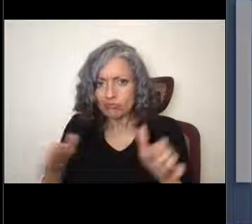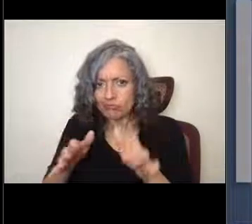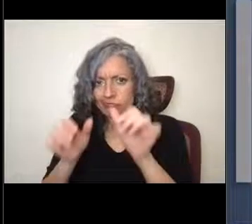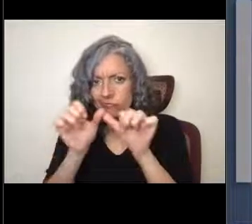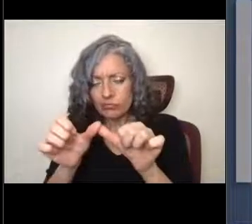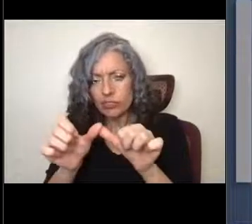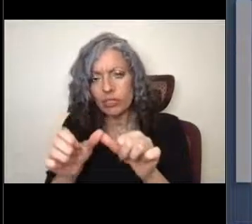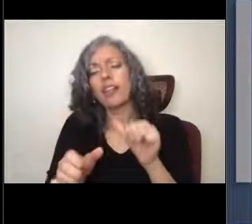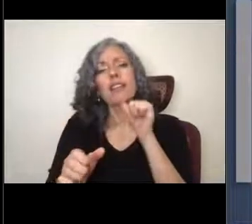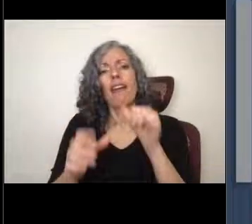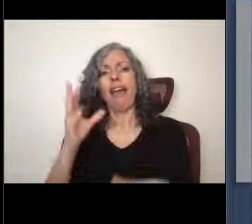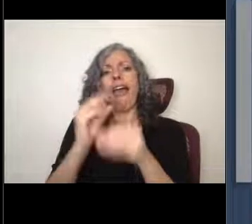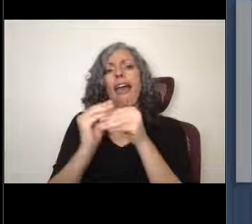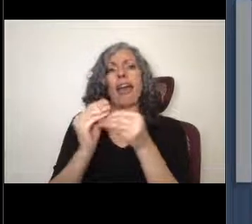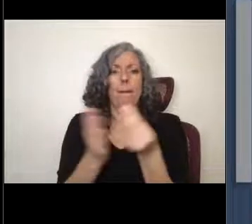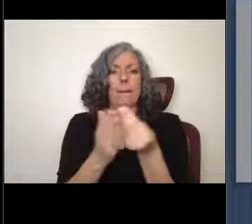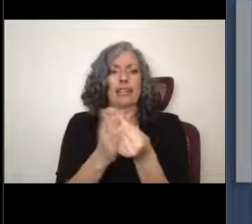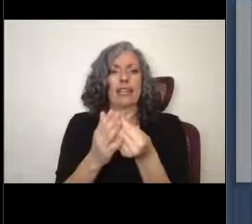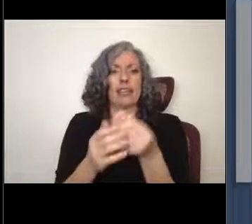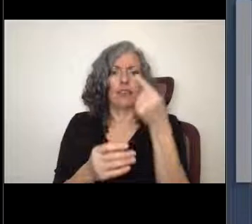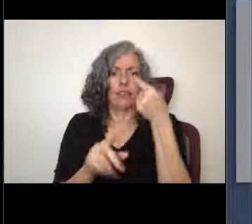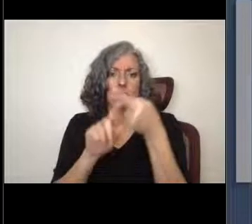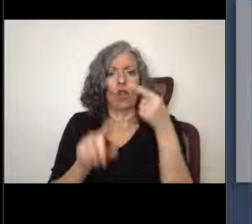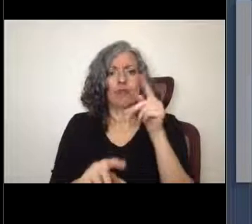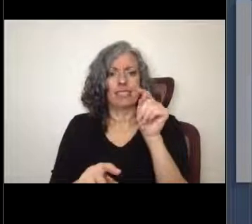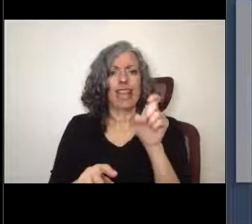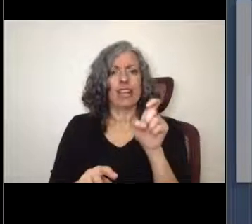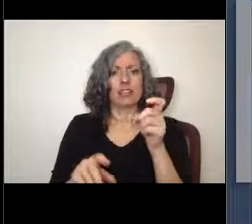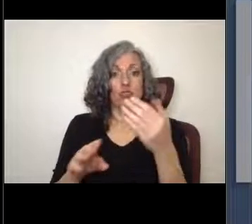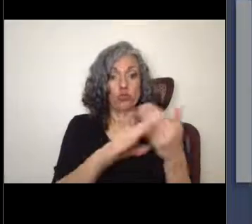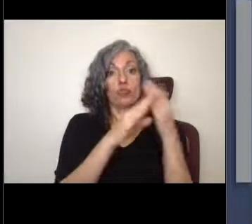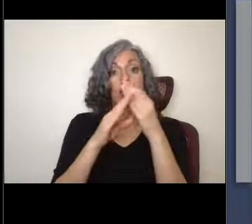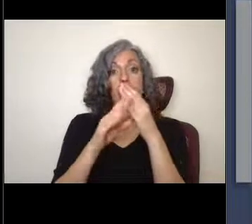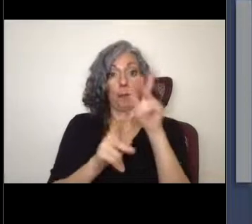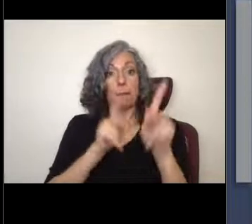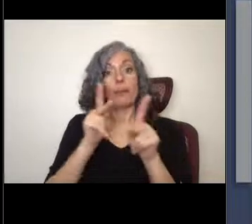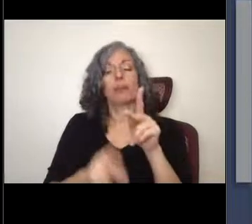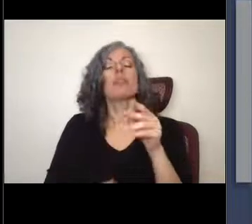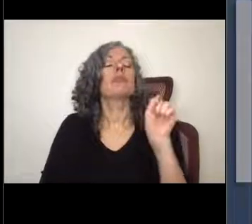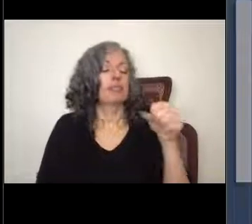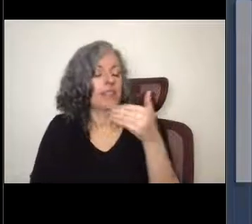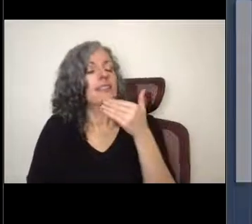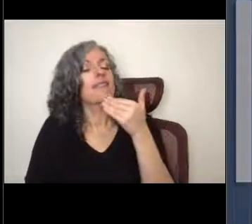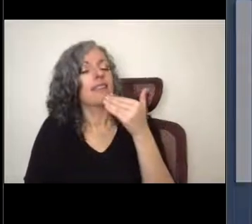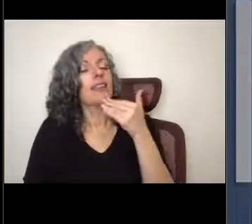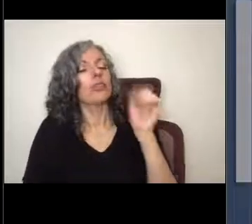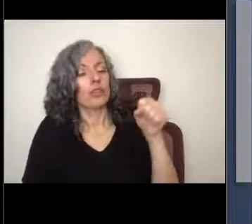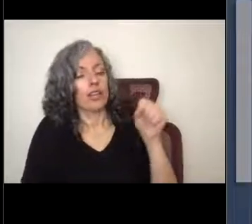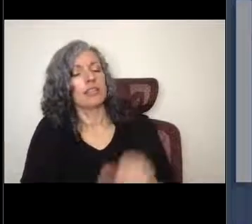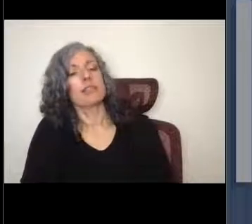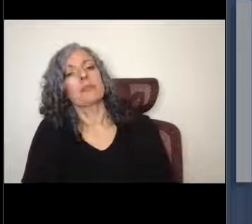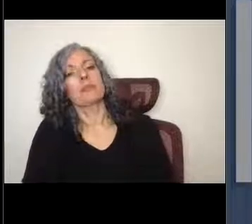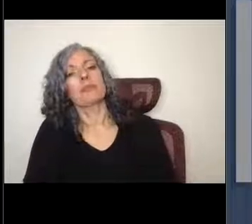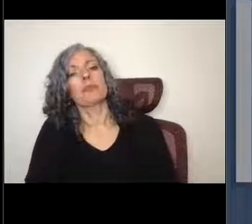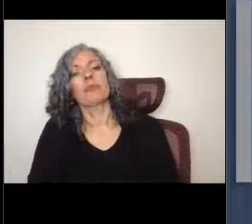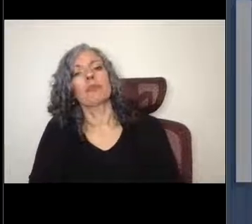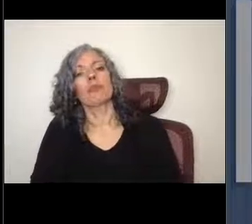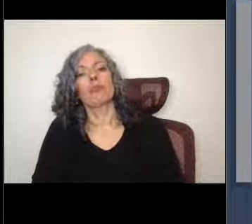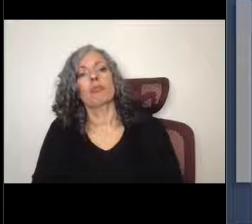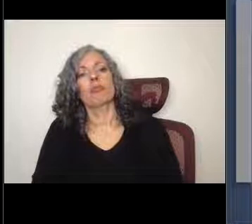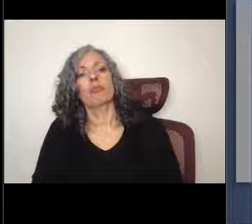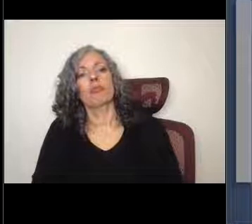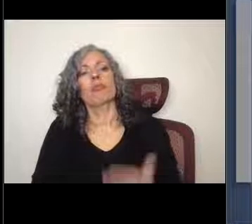taxpayer dollars spent to protect the public? Yeah, thank you very much, Commissioner Norton, for the question. And